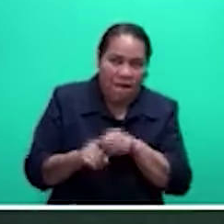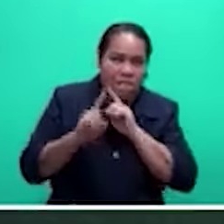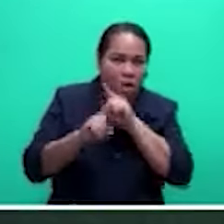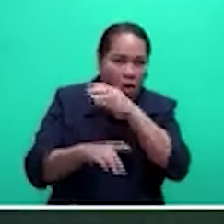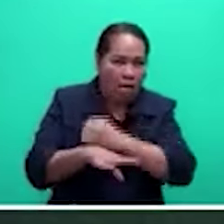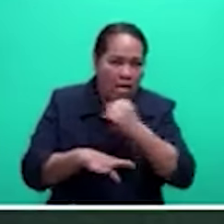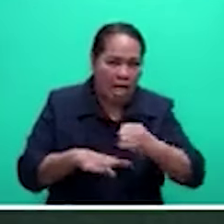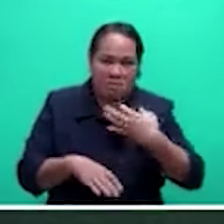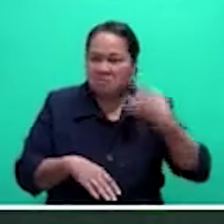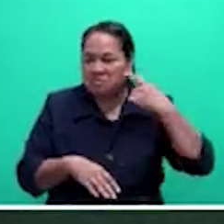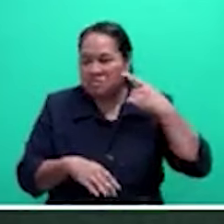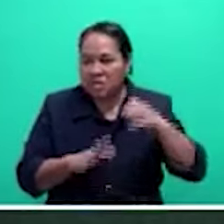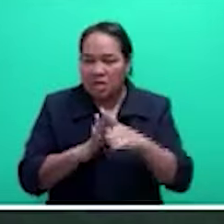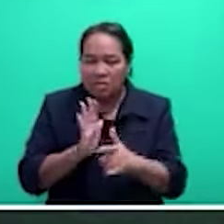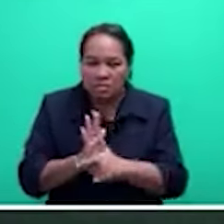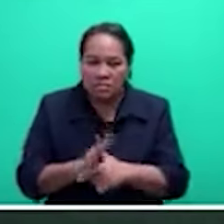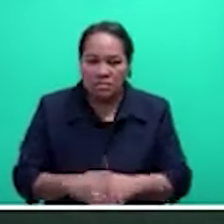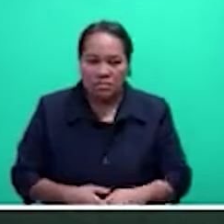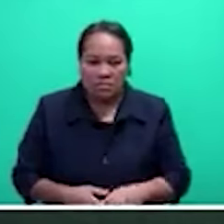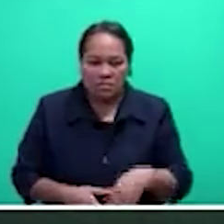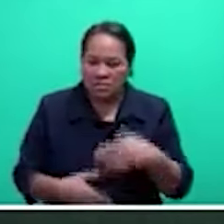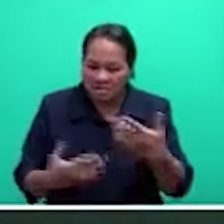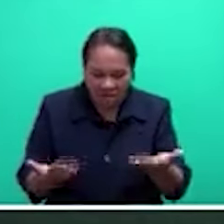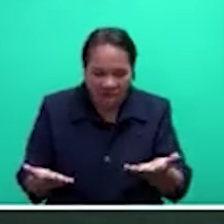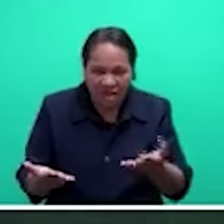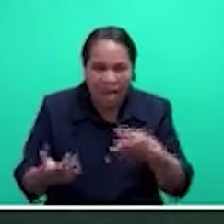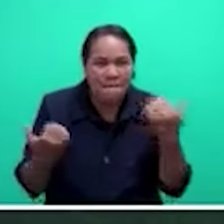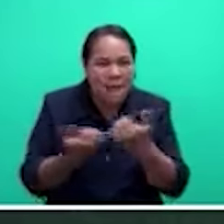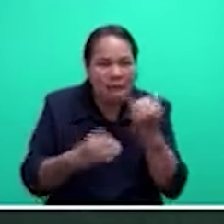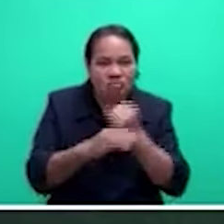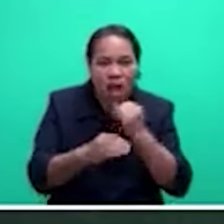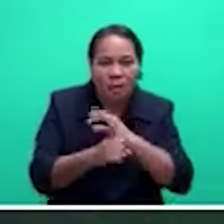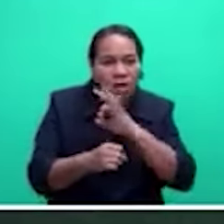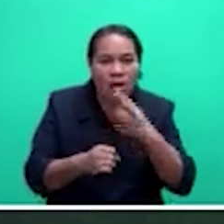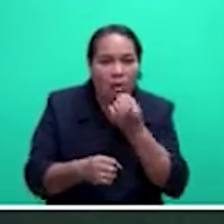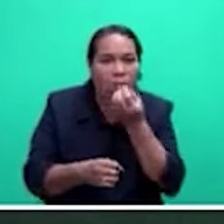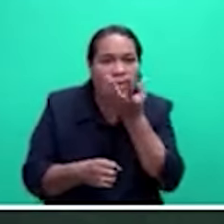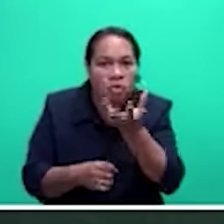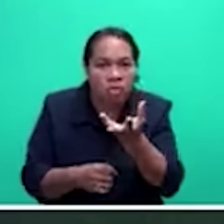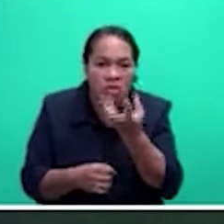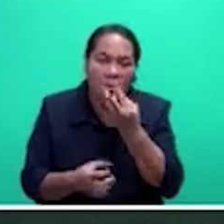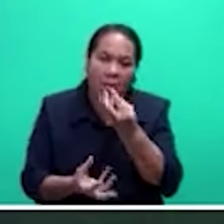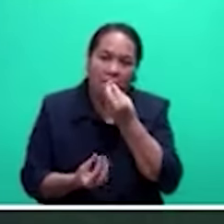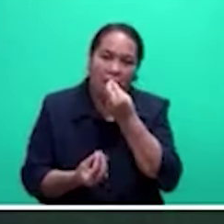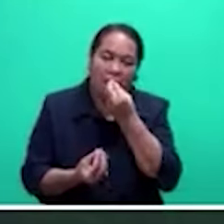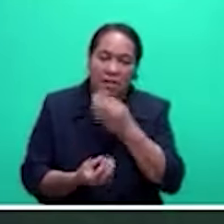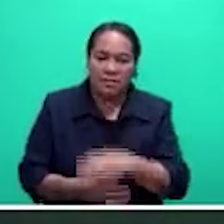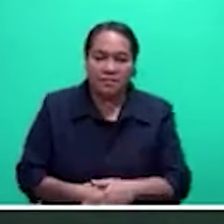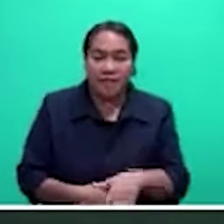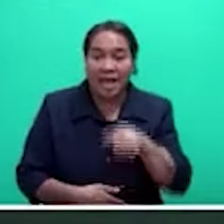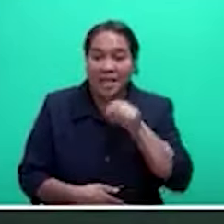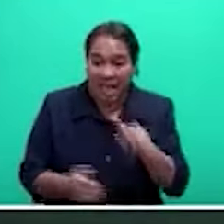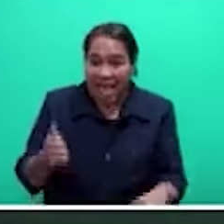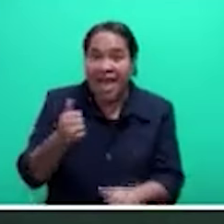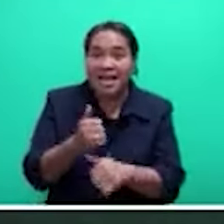dissatisfaction with the authorities, a lot of crimes are not reported. Mr. Speaker, sir, the acting police commissioner agrees there